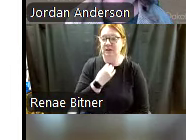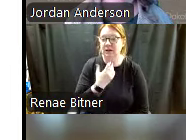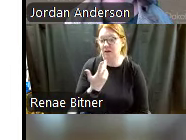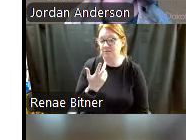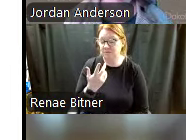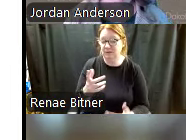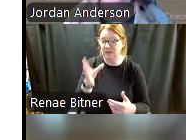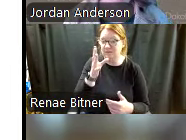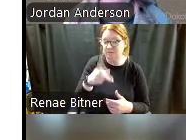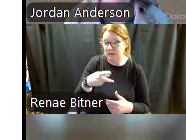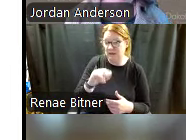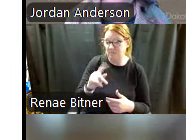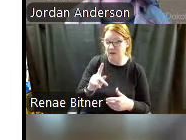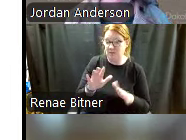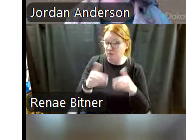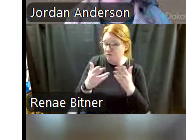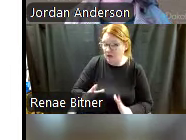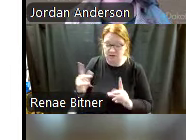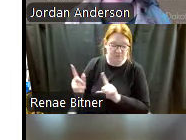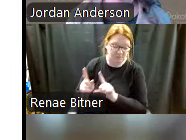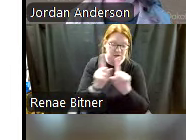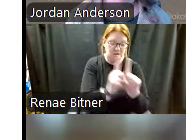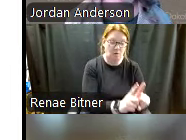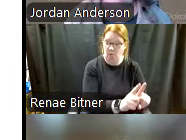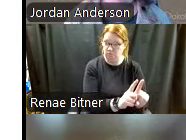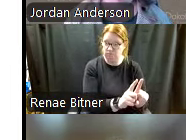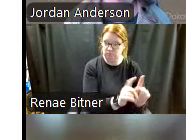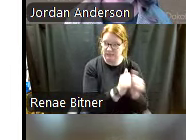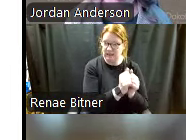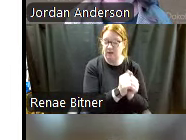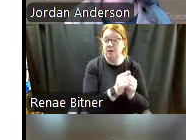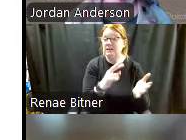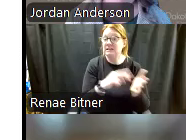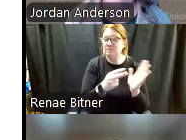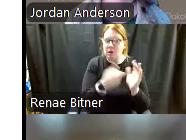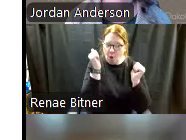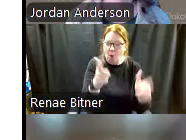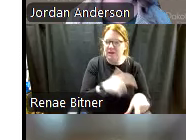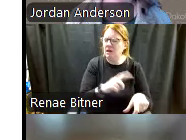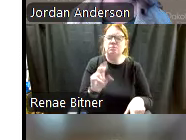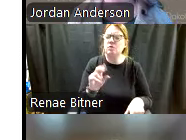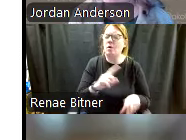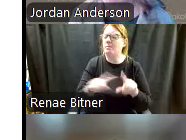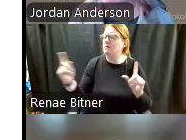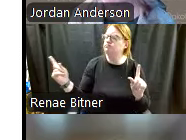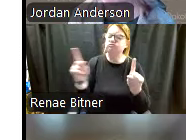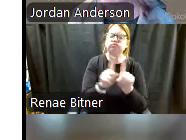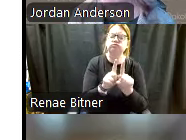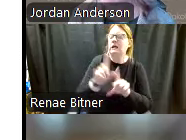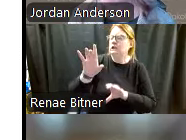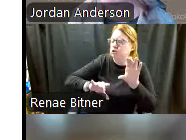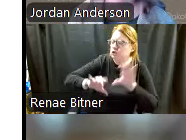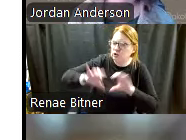the parent-infant provider go out with you. And it doesn't have to be every time, but you know, connect, talk about what you're doing, you know,